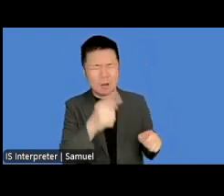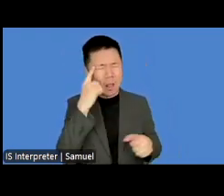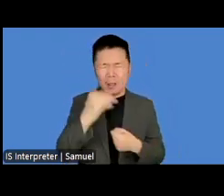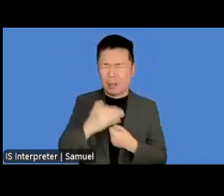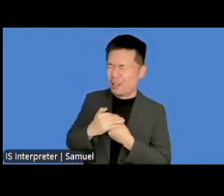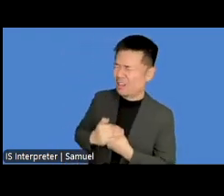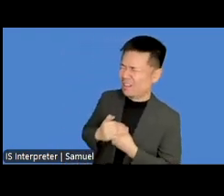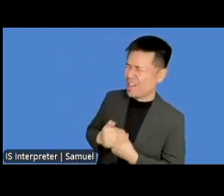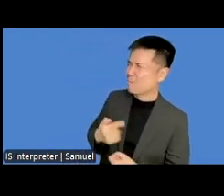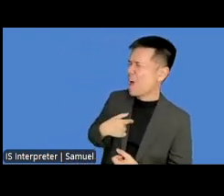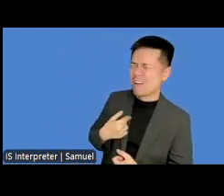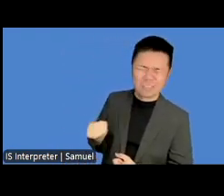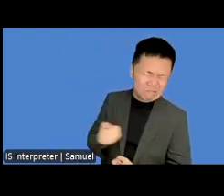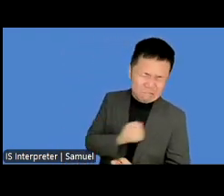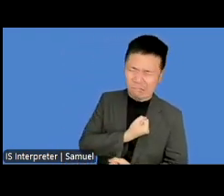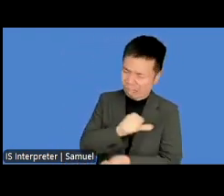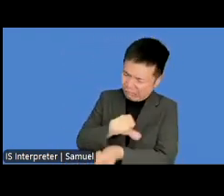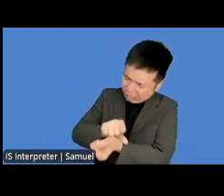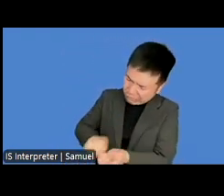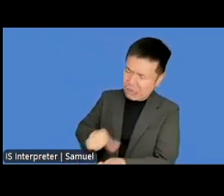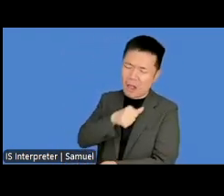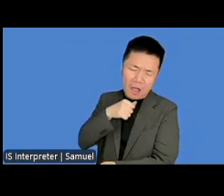suicide prevention, or substance abuse.